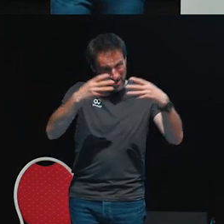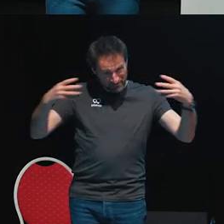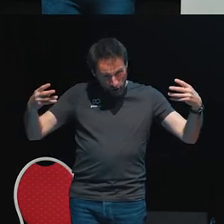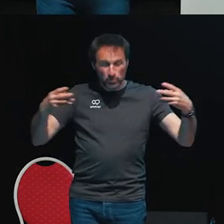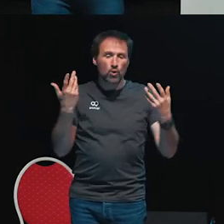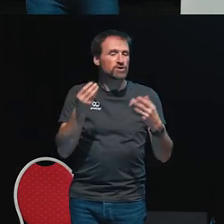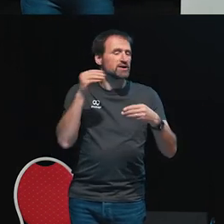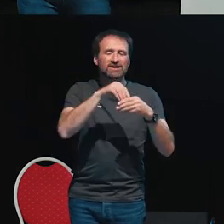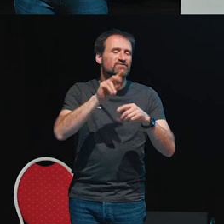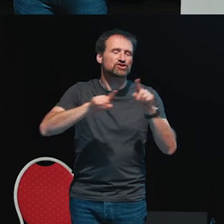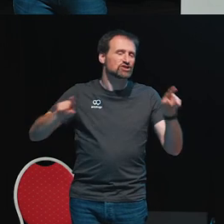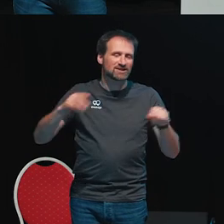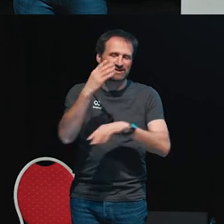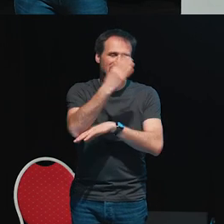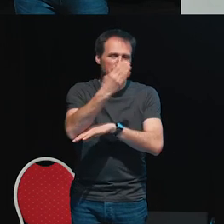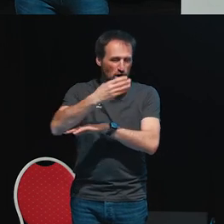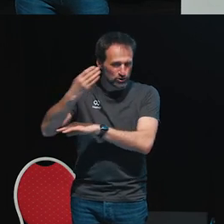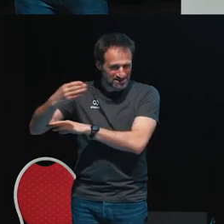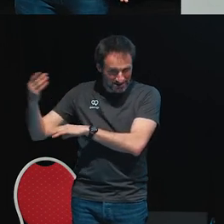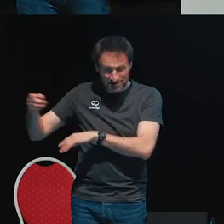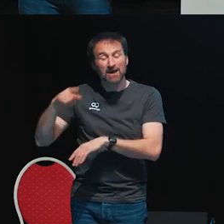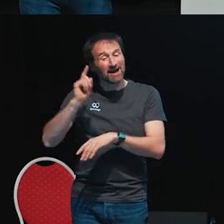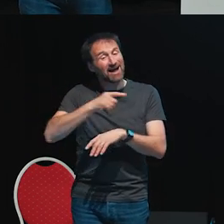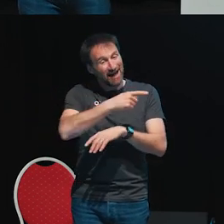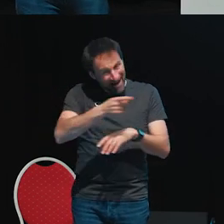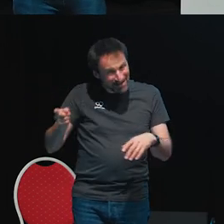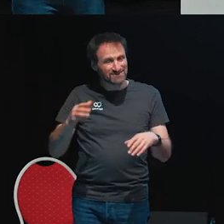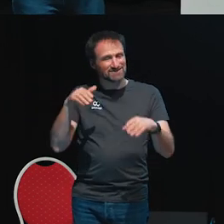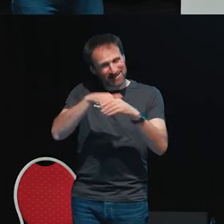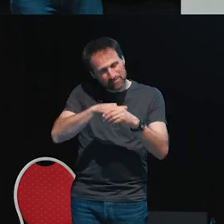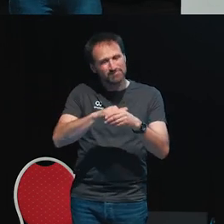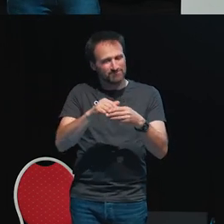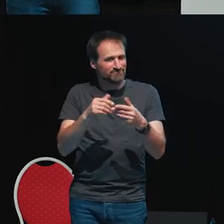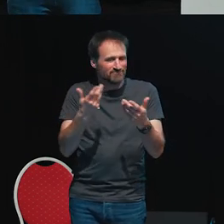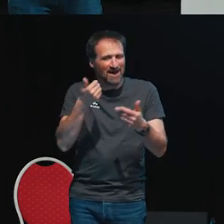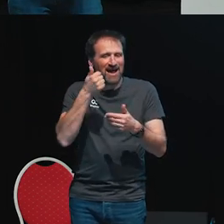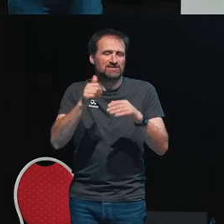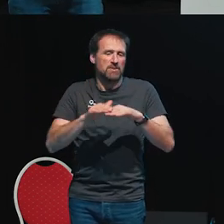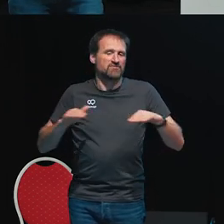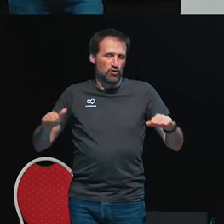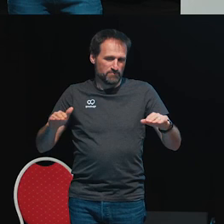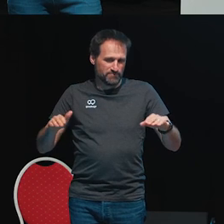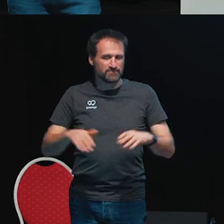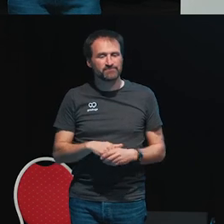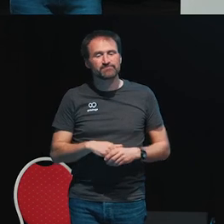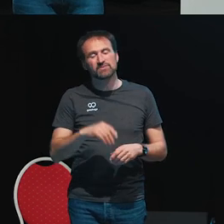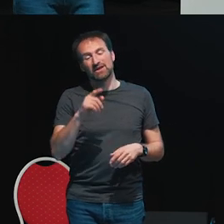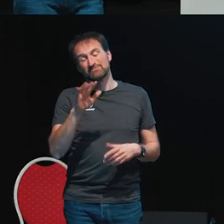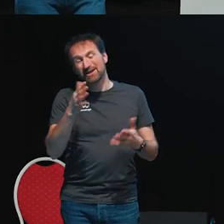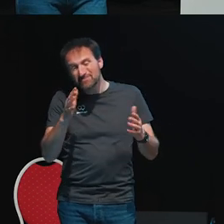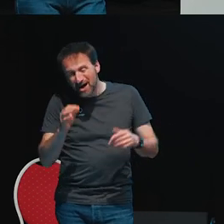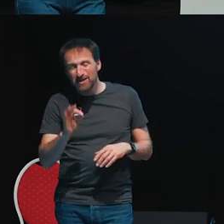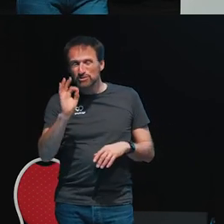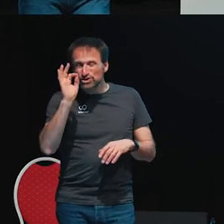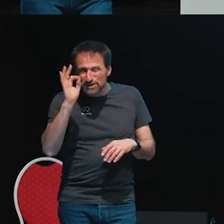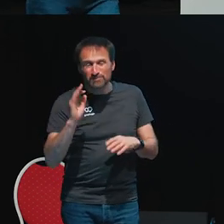different browsers, and thus, it's part of web platform. Sometimes certain browsers have special,